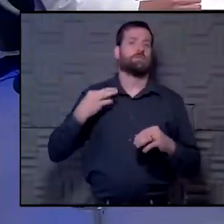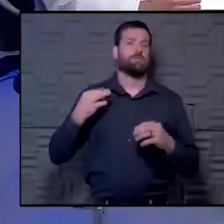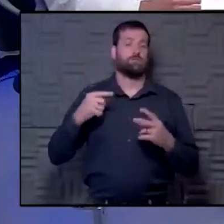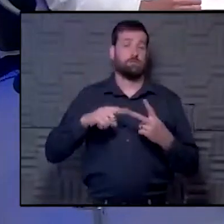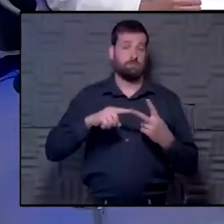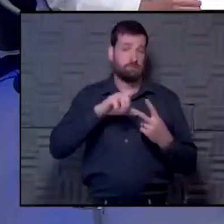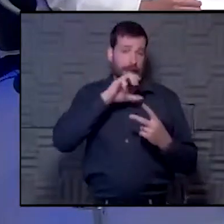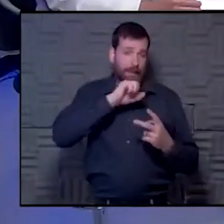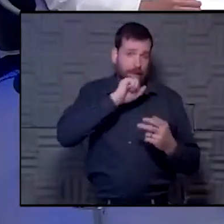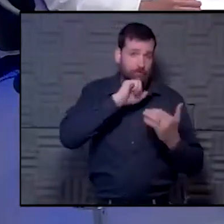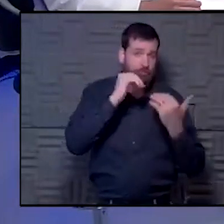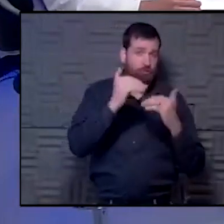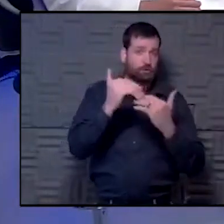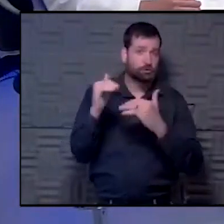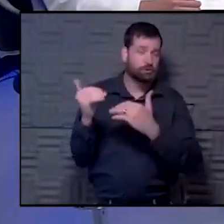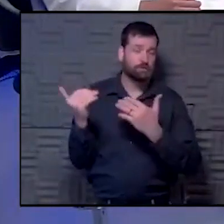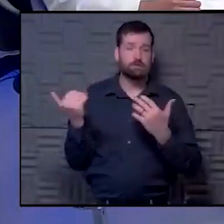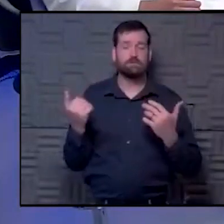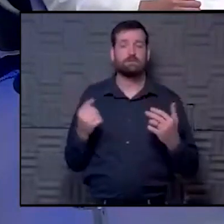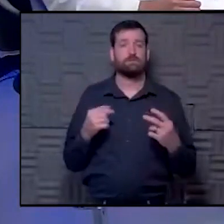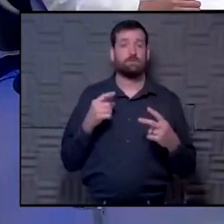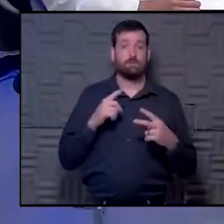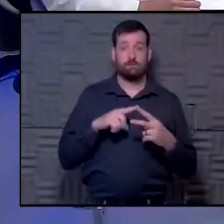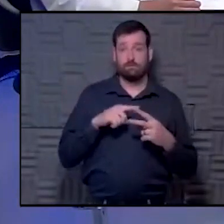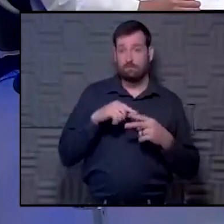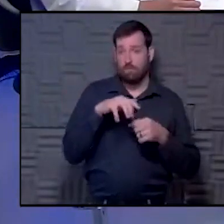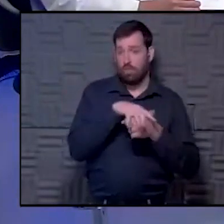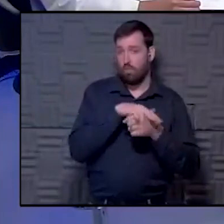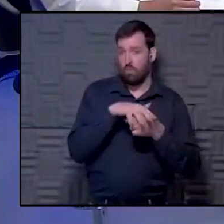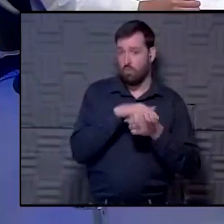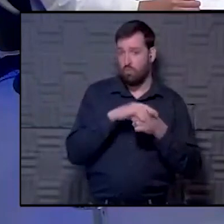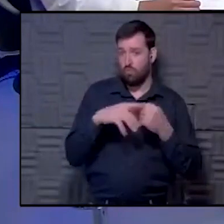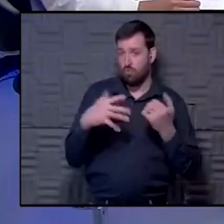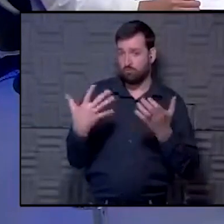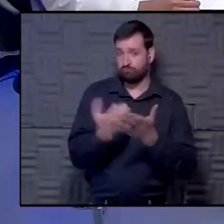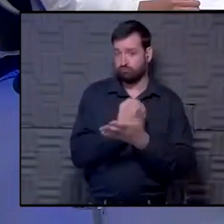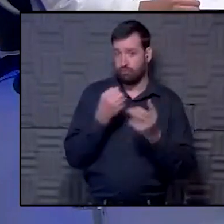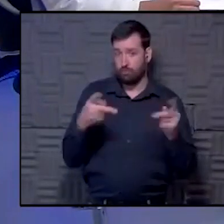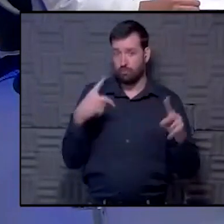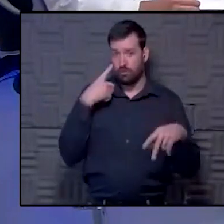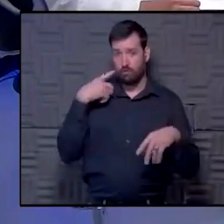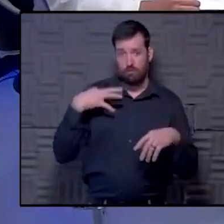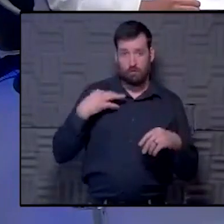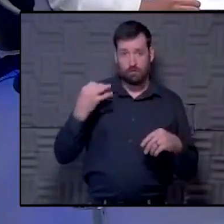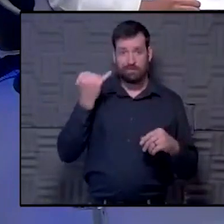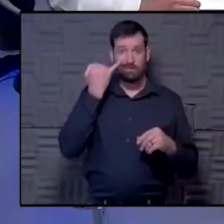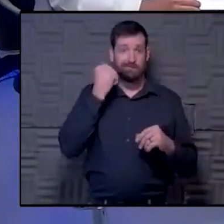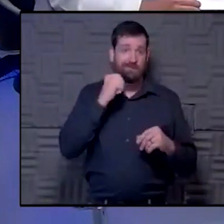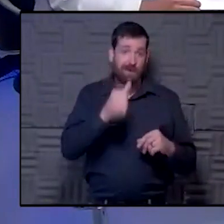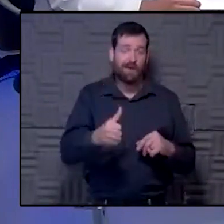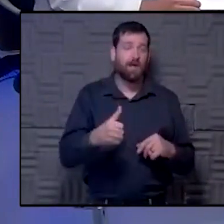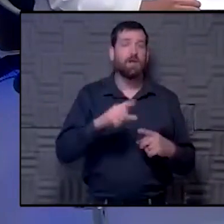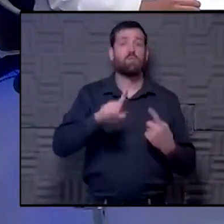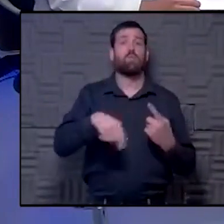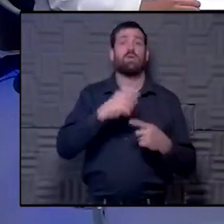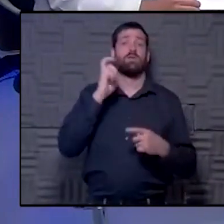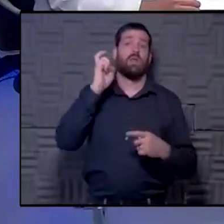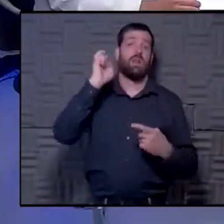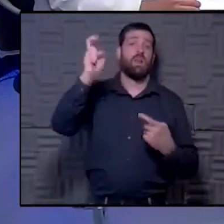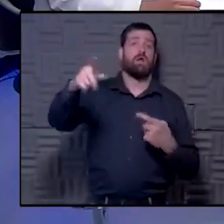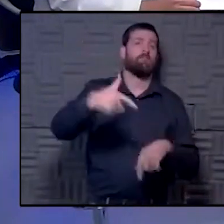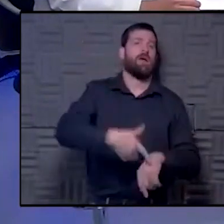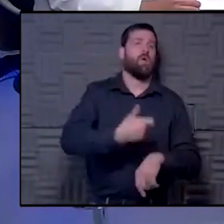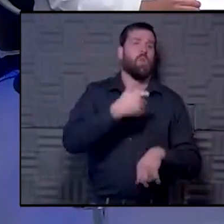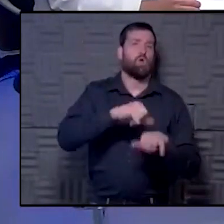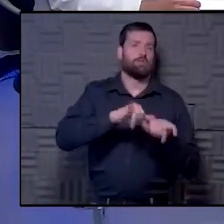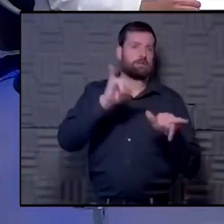age restrictions? If it's do you have local opportunities to volunteer? And if not, how long are the assignments whenever you travel?